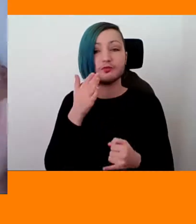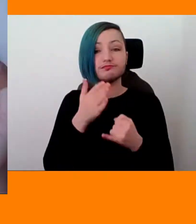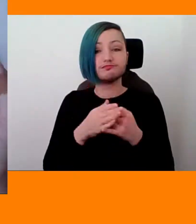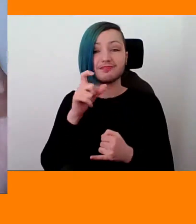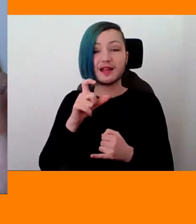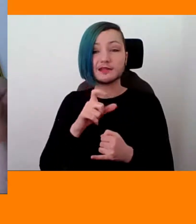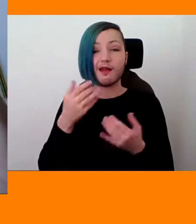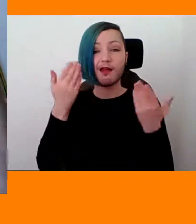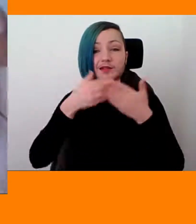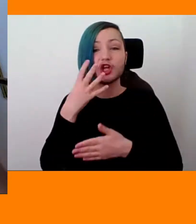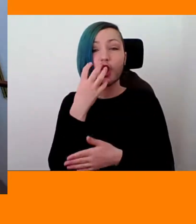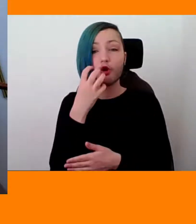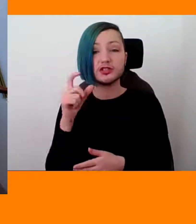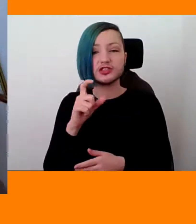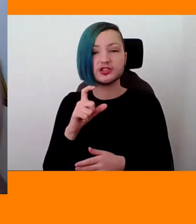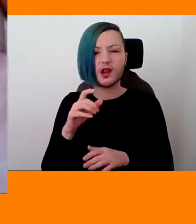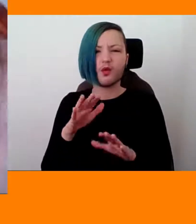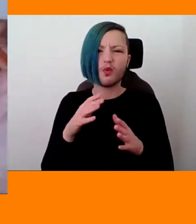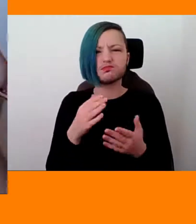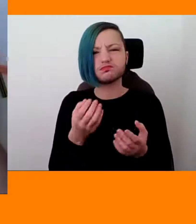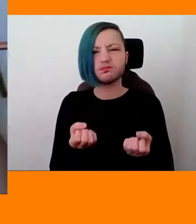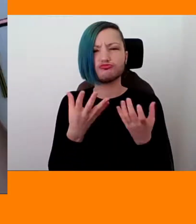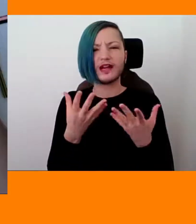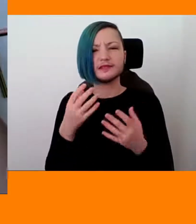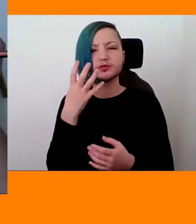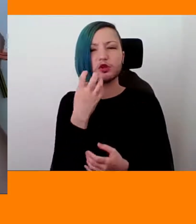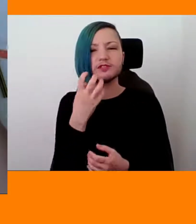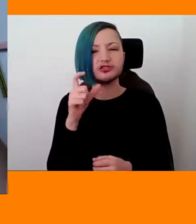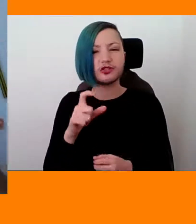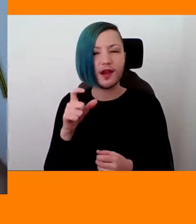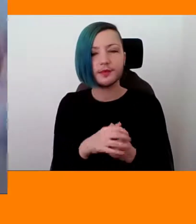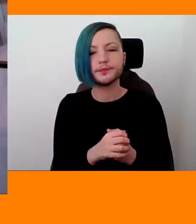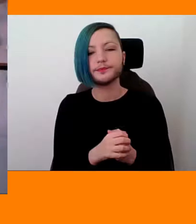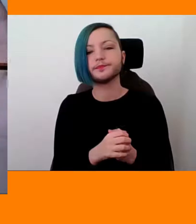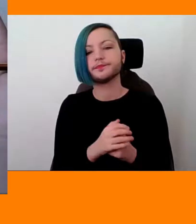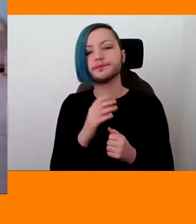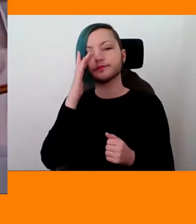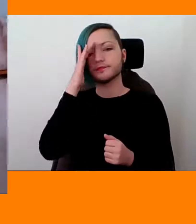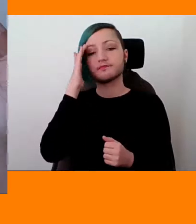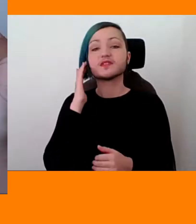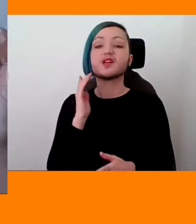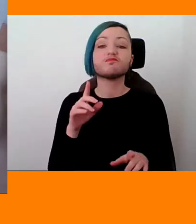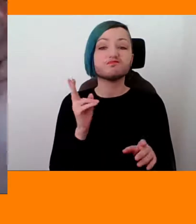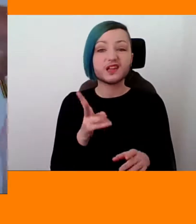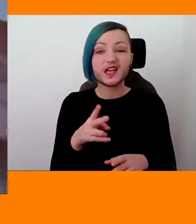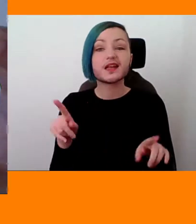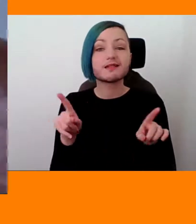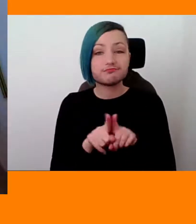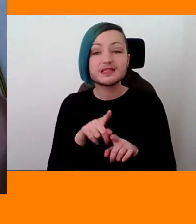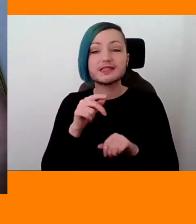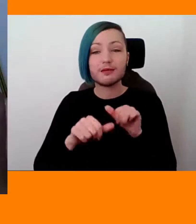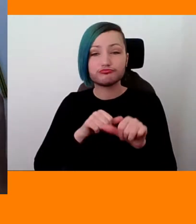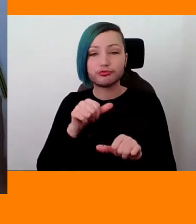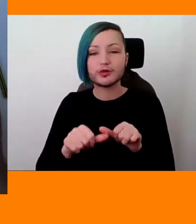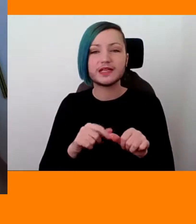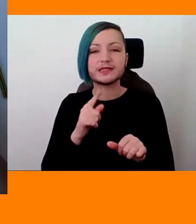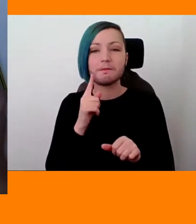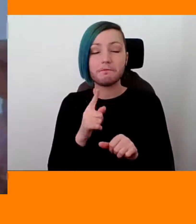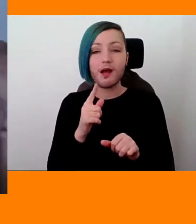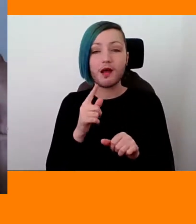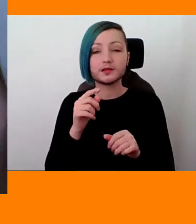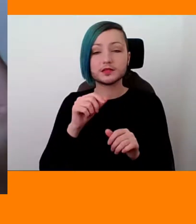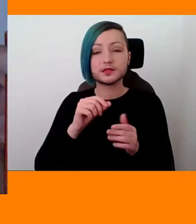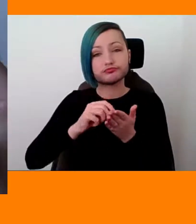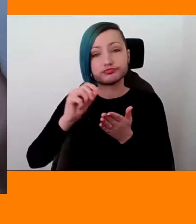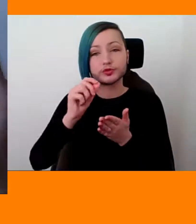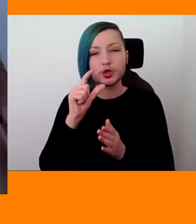orange. It's more of a vibrant orange. So we're going to do exactly the same thing again, but this time it's going to be much smaller strokes because